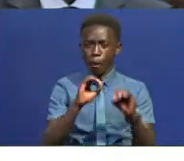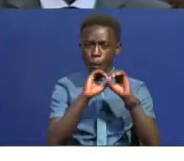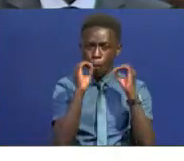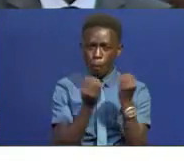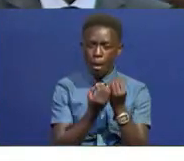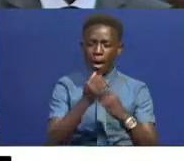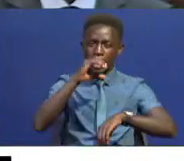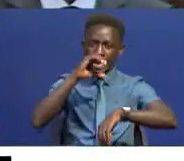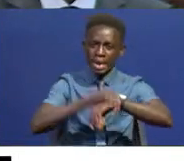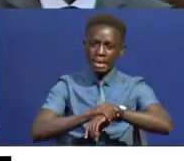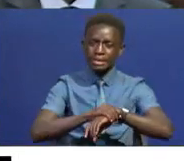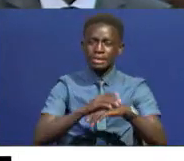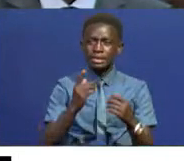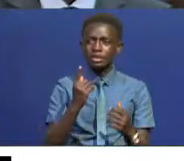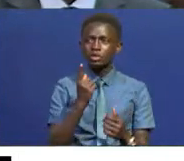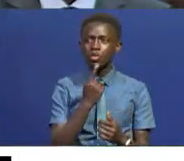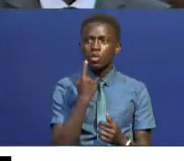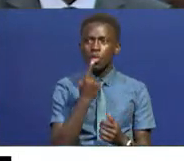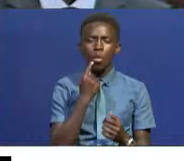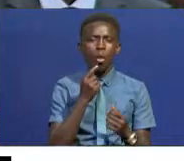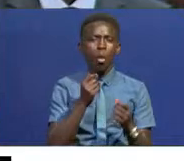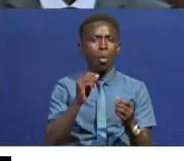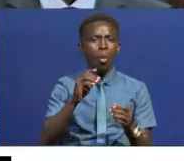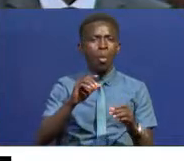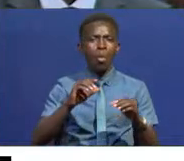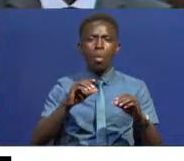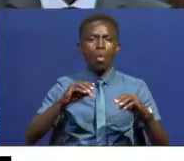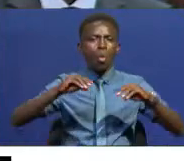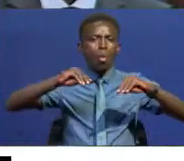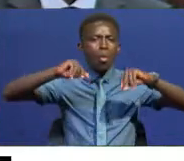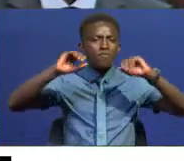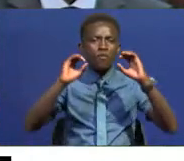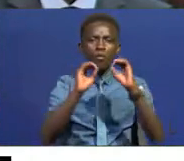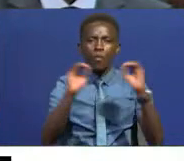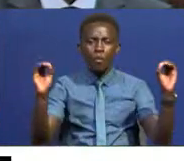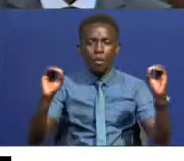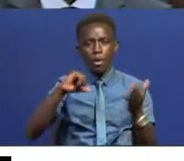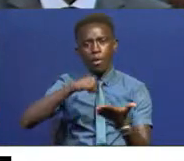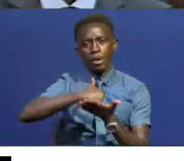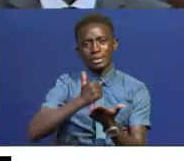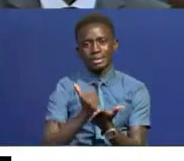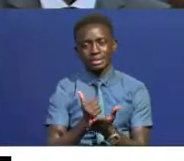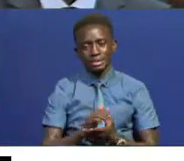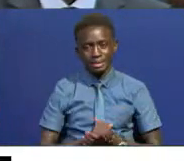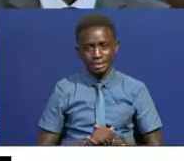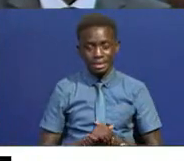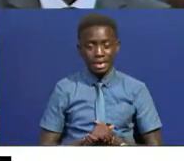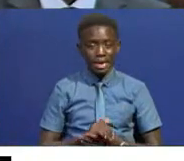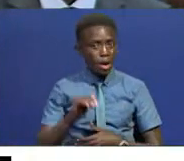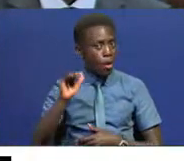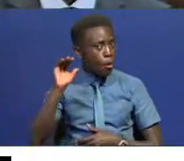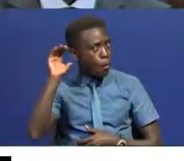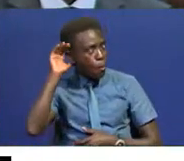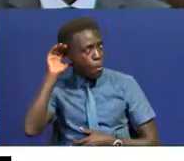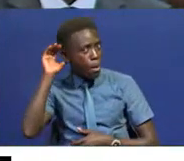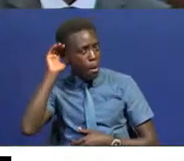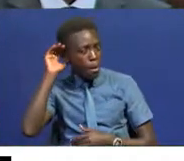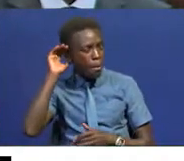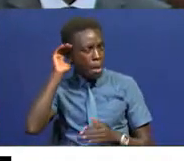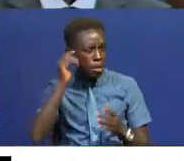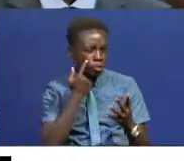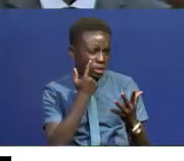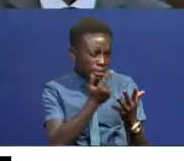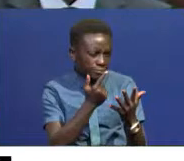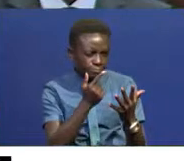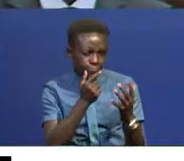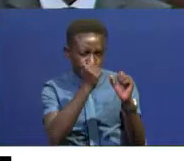an unqualified audit. And the level of compliance with the PCS's audit of